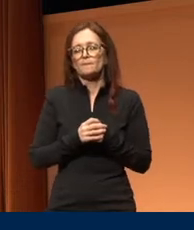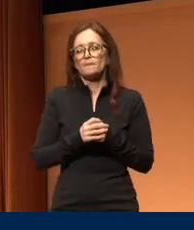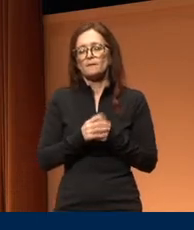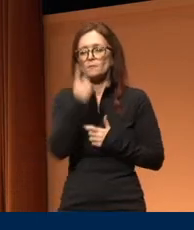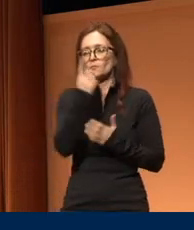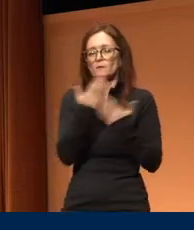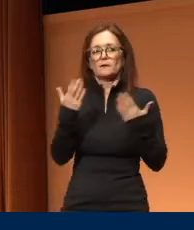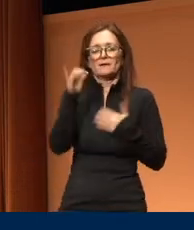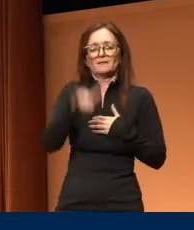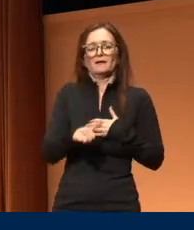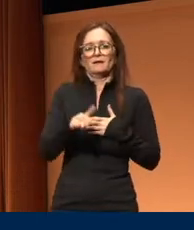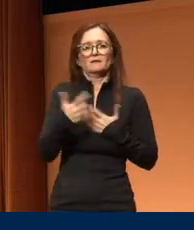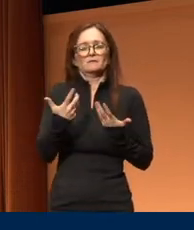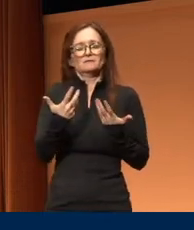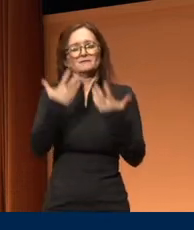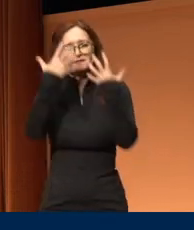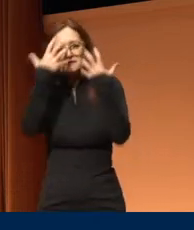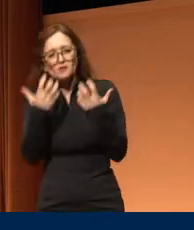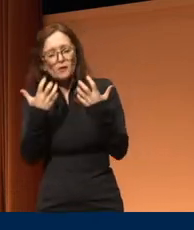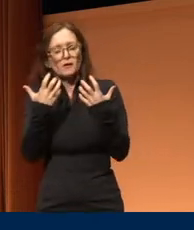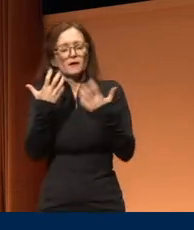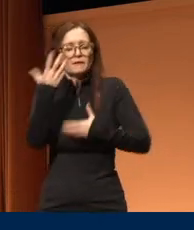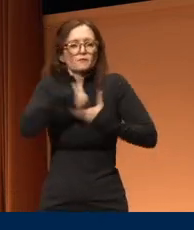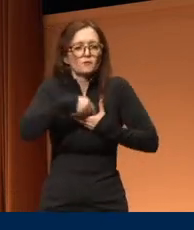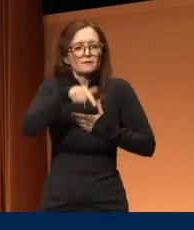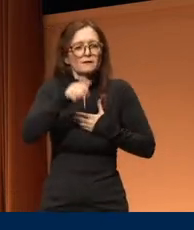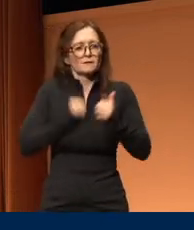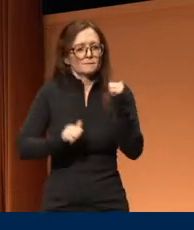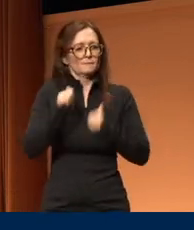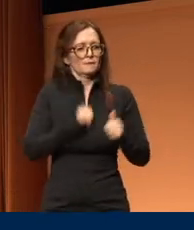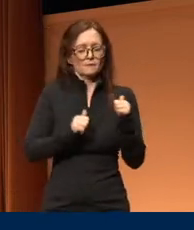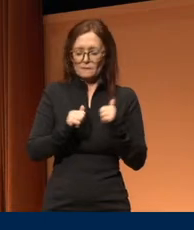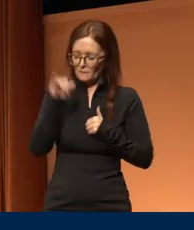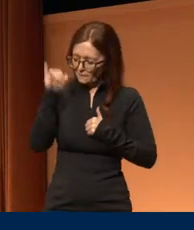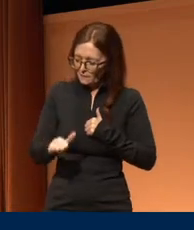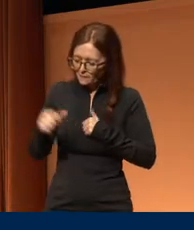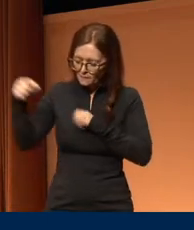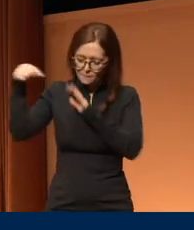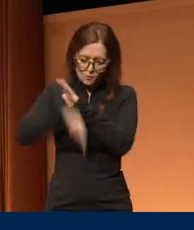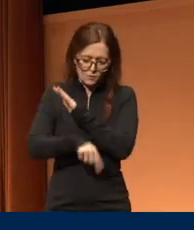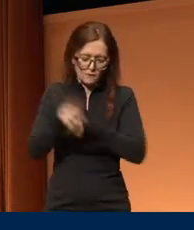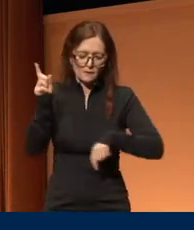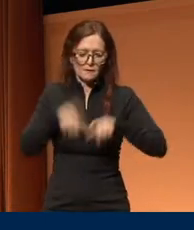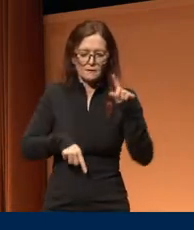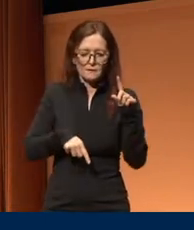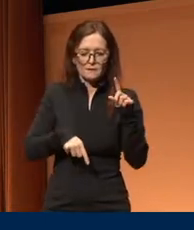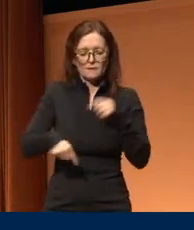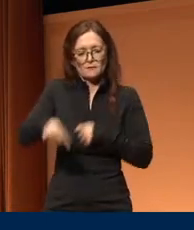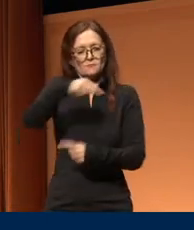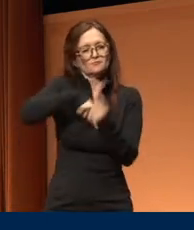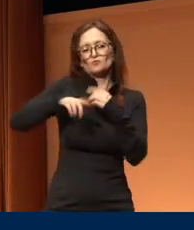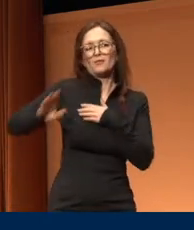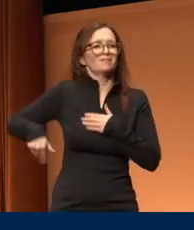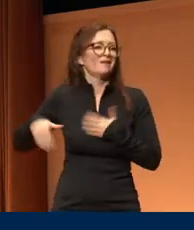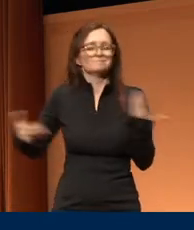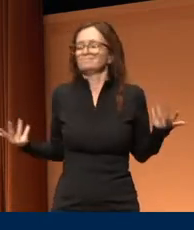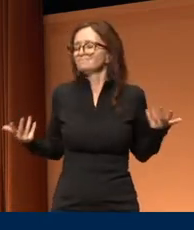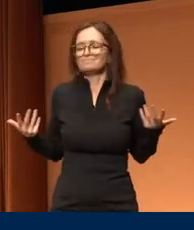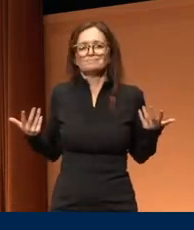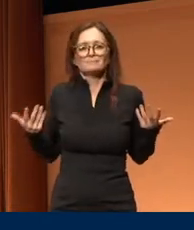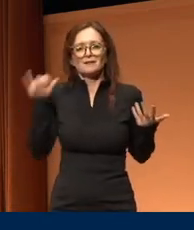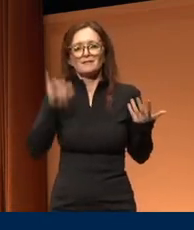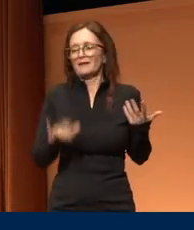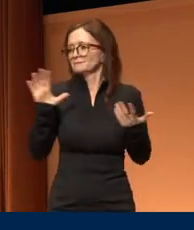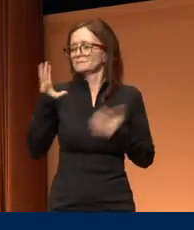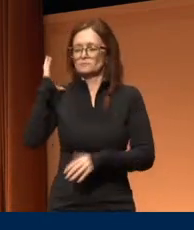One of the darker conclusions of the play, however, is that when too much blood has been spilled, things cannot be turned around. It's too late, at least for that generation